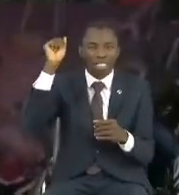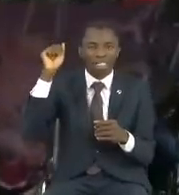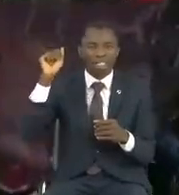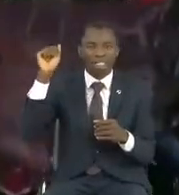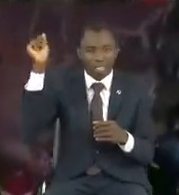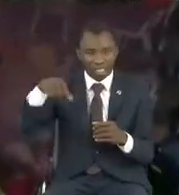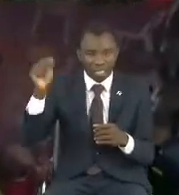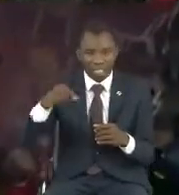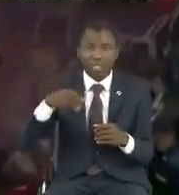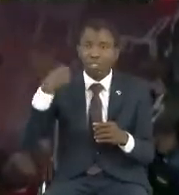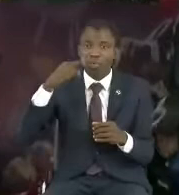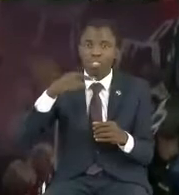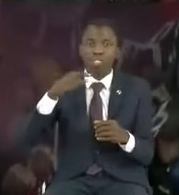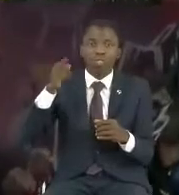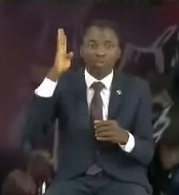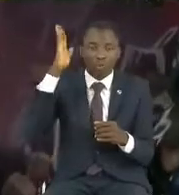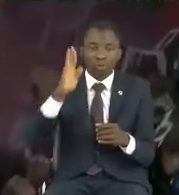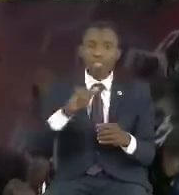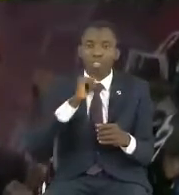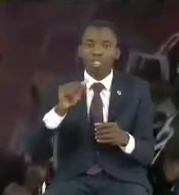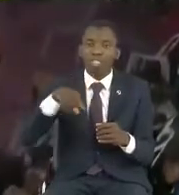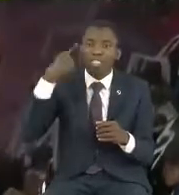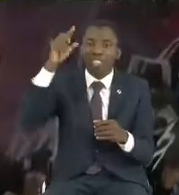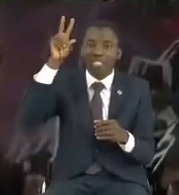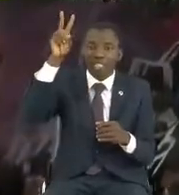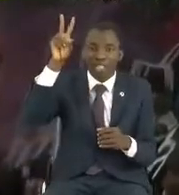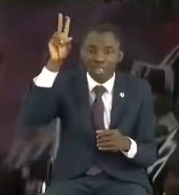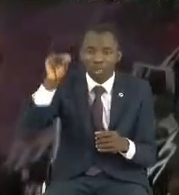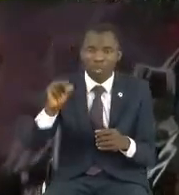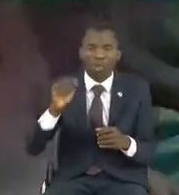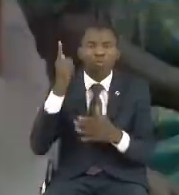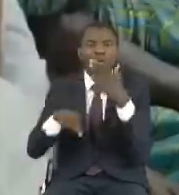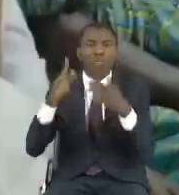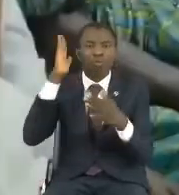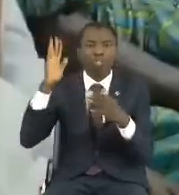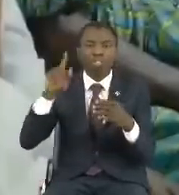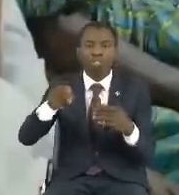you will not say no. What will you say?